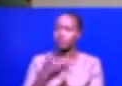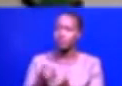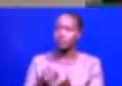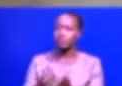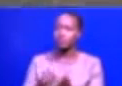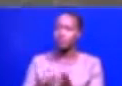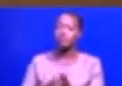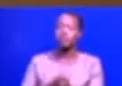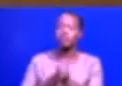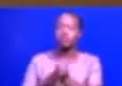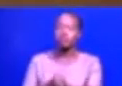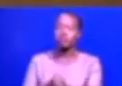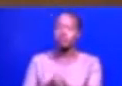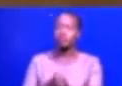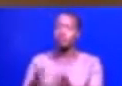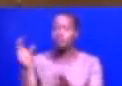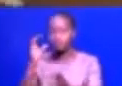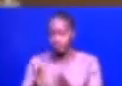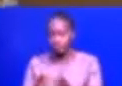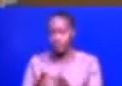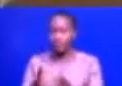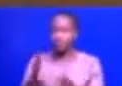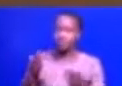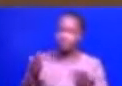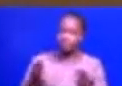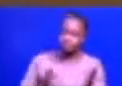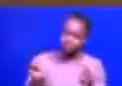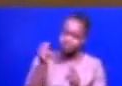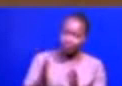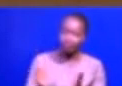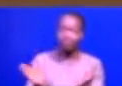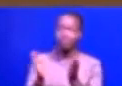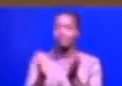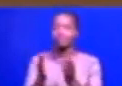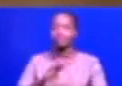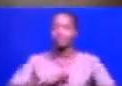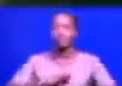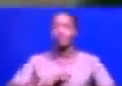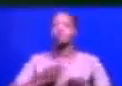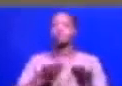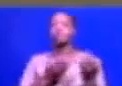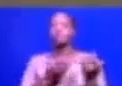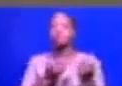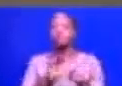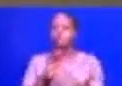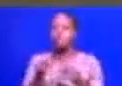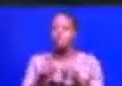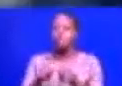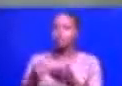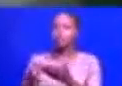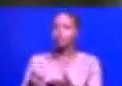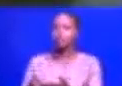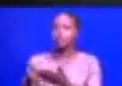all our clients and our fans satisfied, and so we want to meet everybody's expectations, and therefore we are on with some discussions,